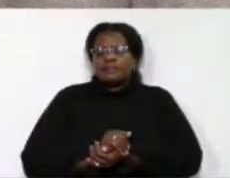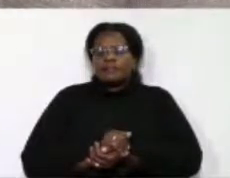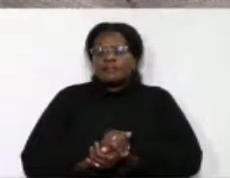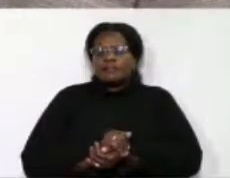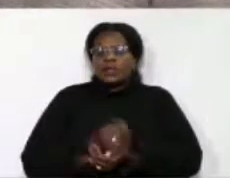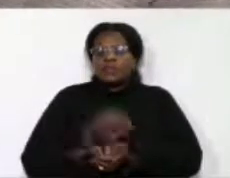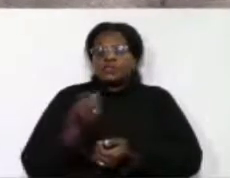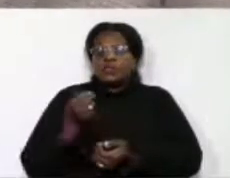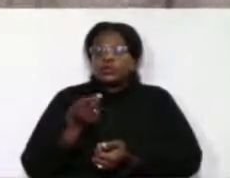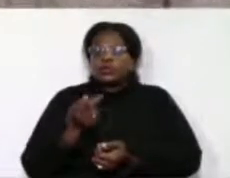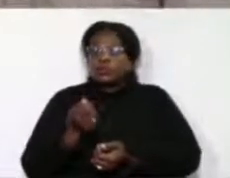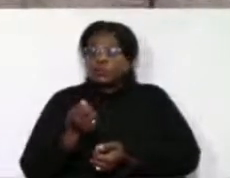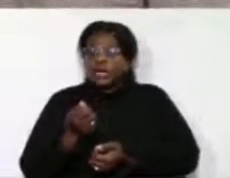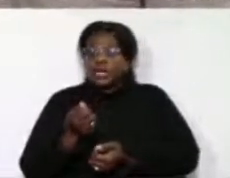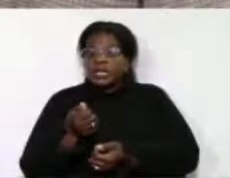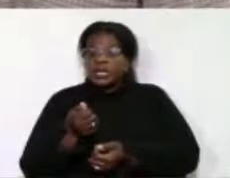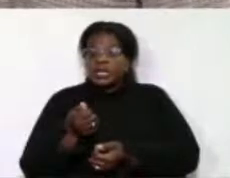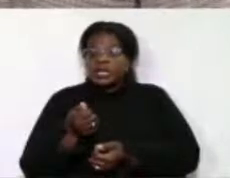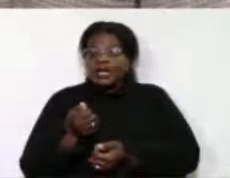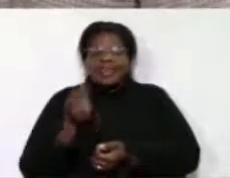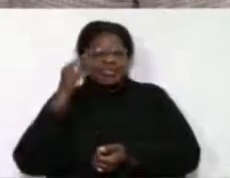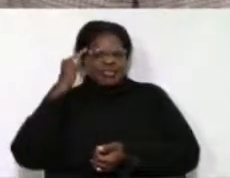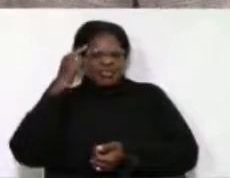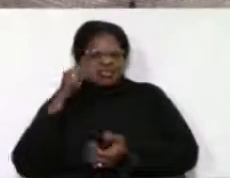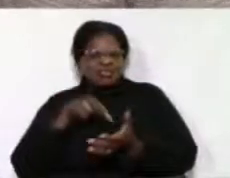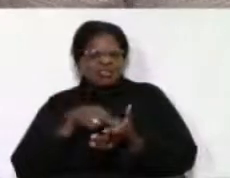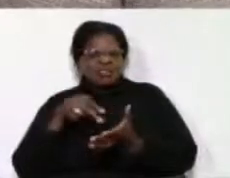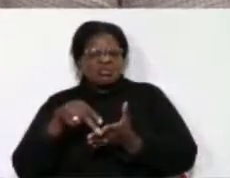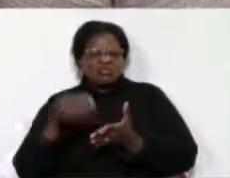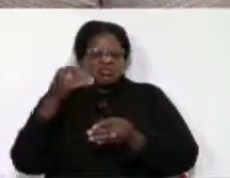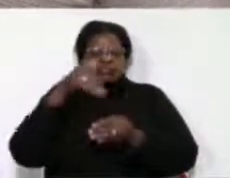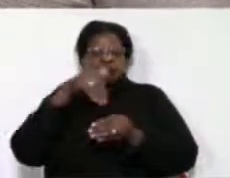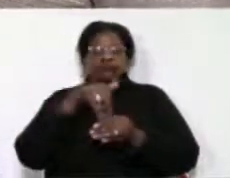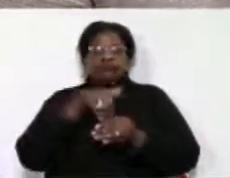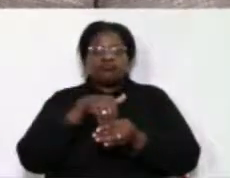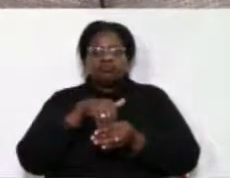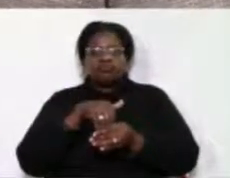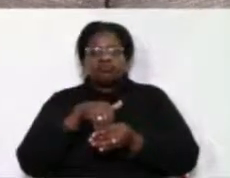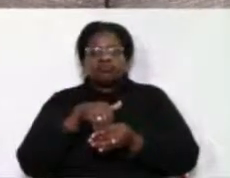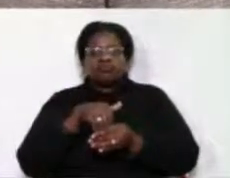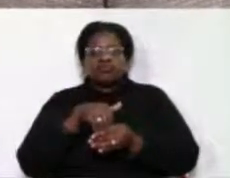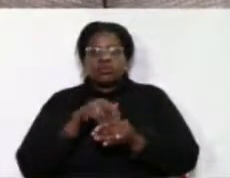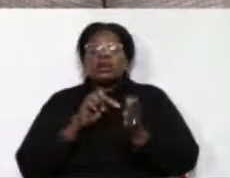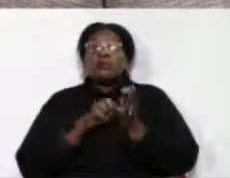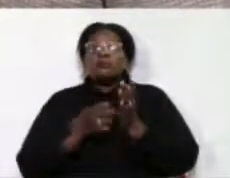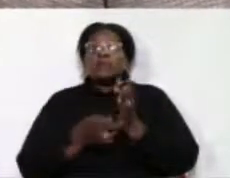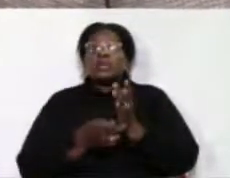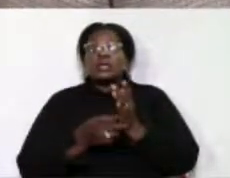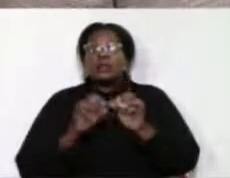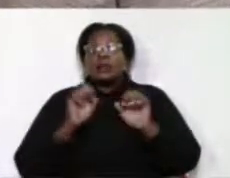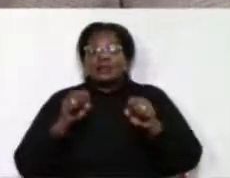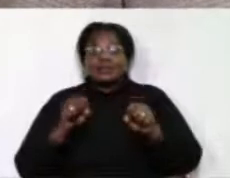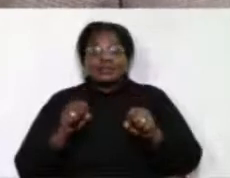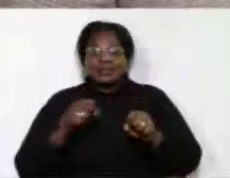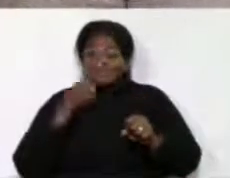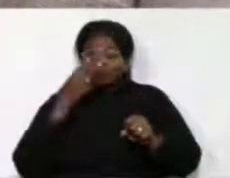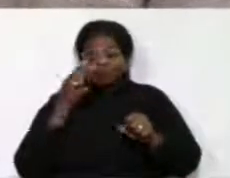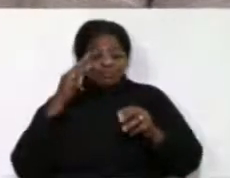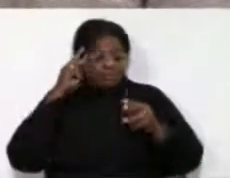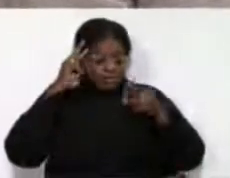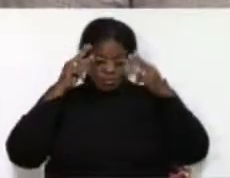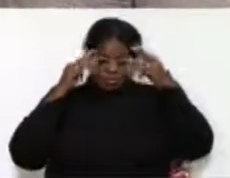revenue. So I think I can jump straight in with that, basically. All right. This looks hectic.